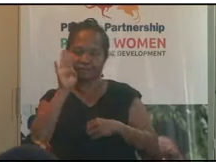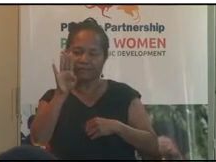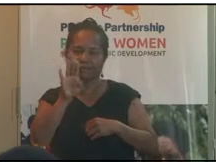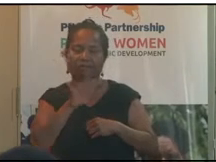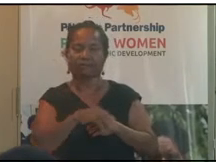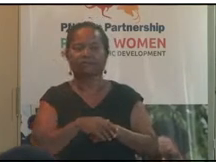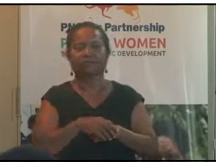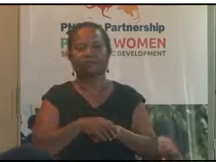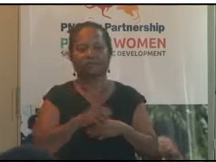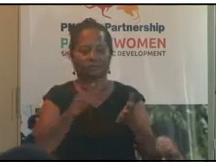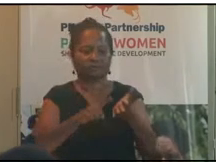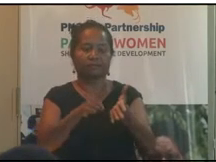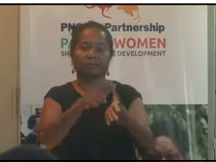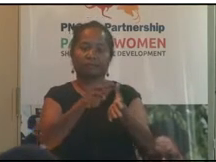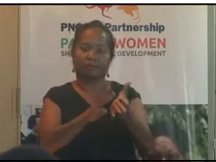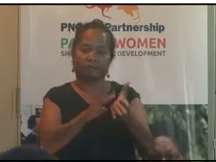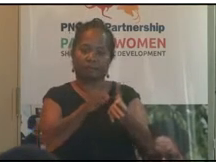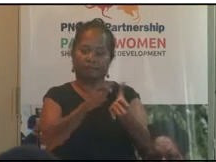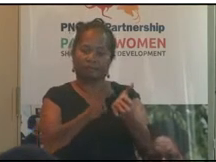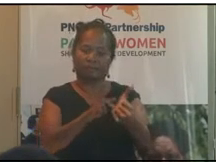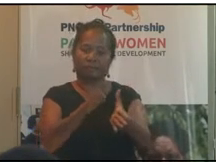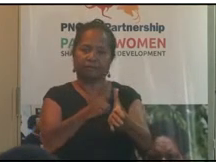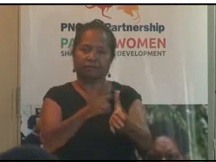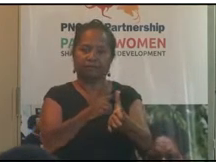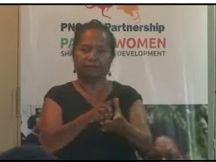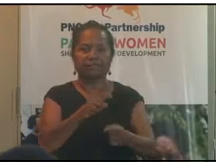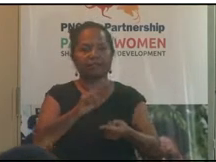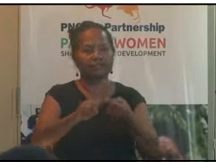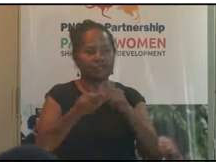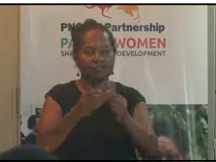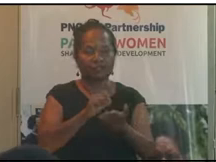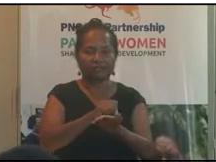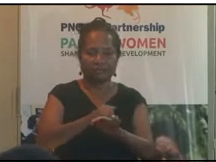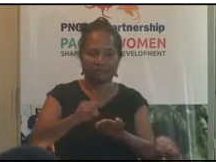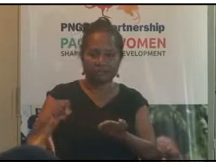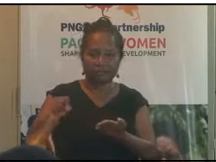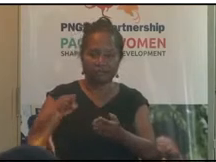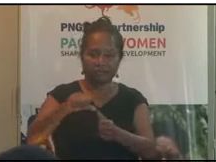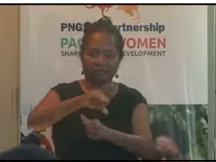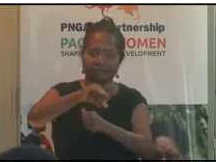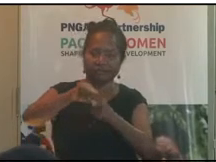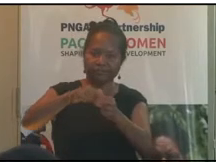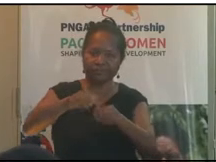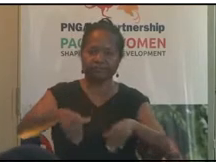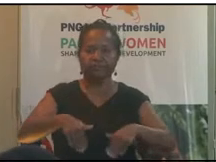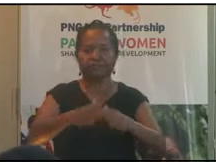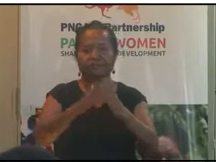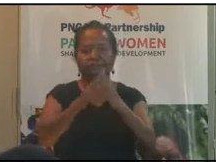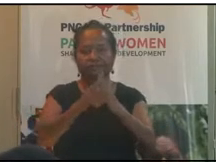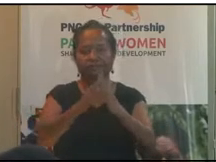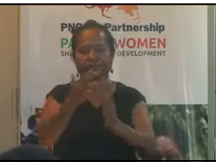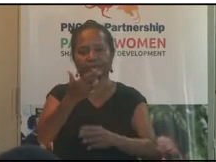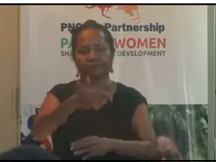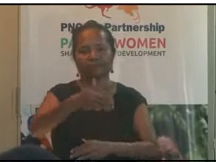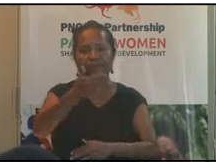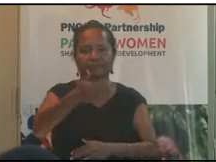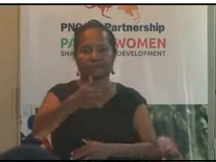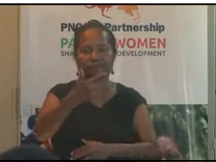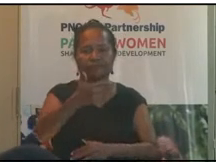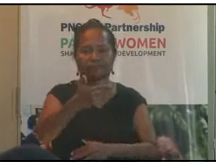for Lamana Hotel. She trained as a secretary and established the Association of Administrative Professionals in